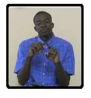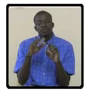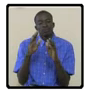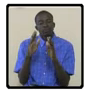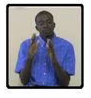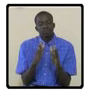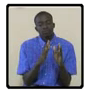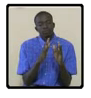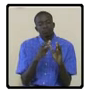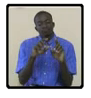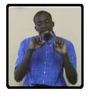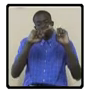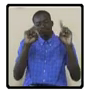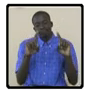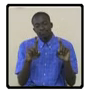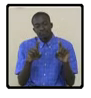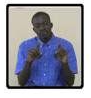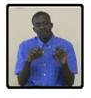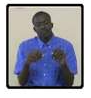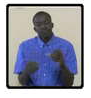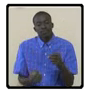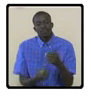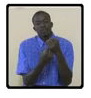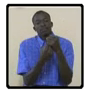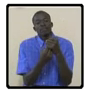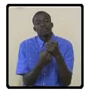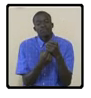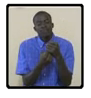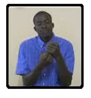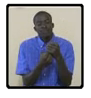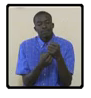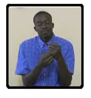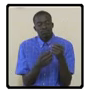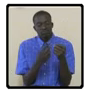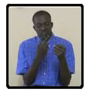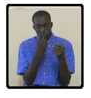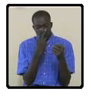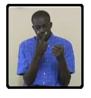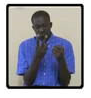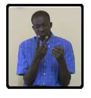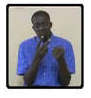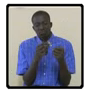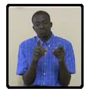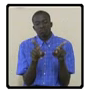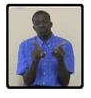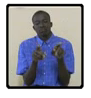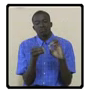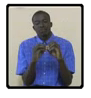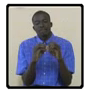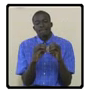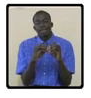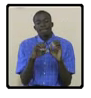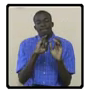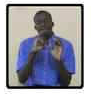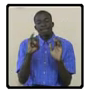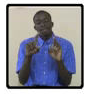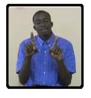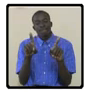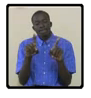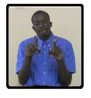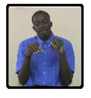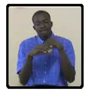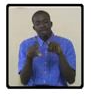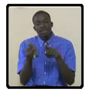the flow of electricity are provided. Here we find that the sum of the current in the branches of a